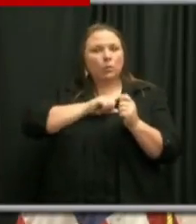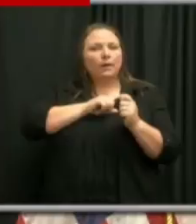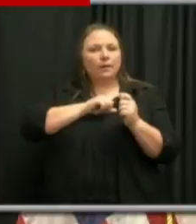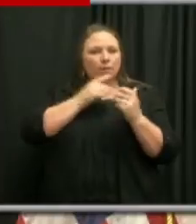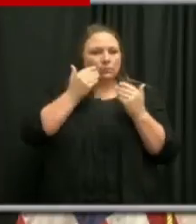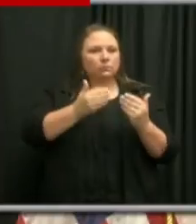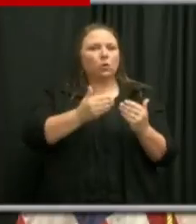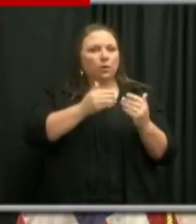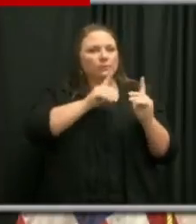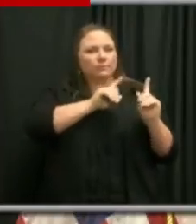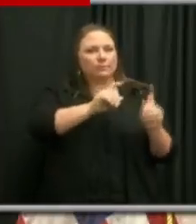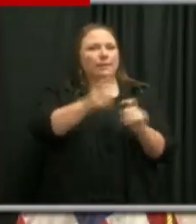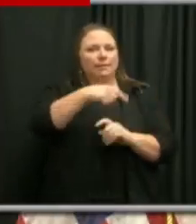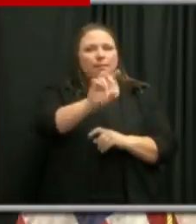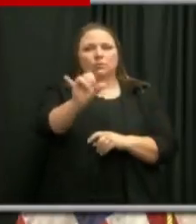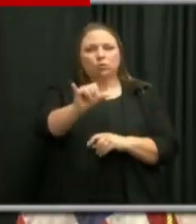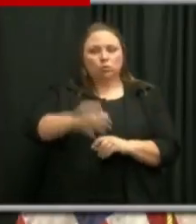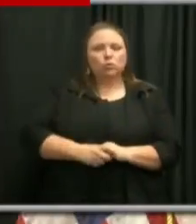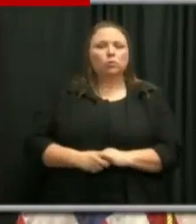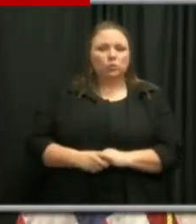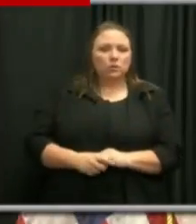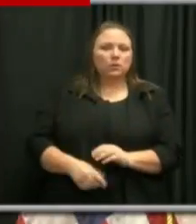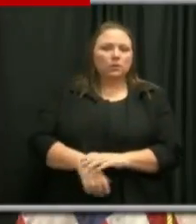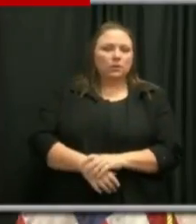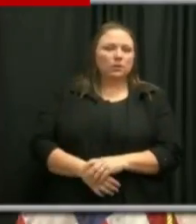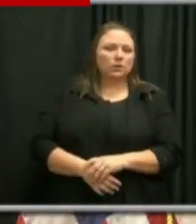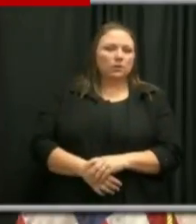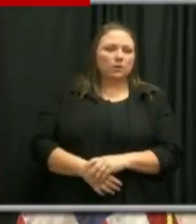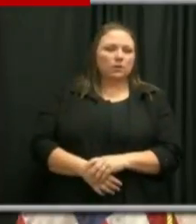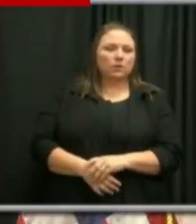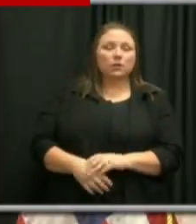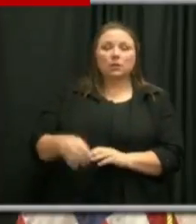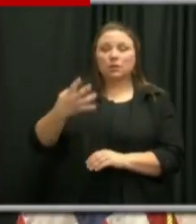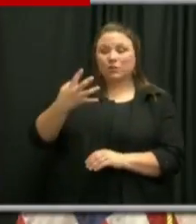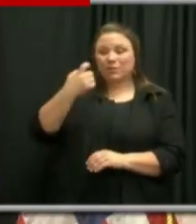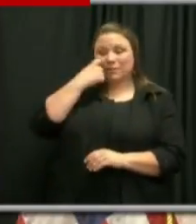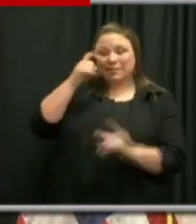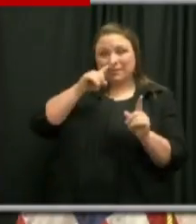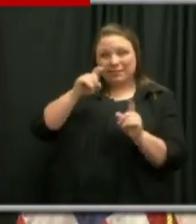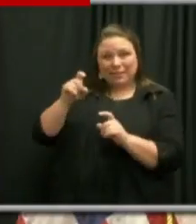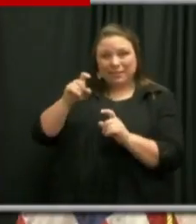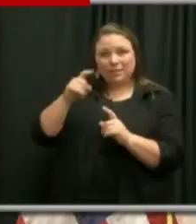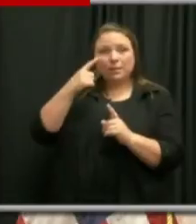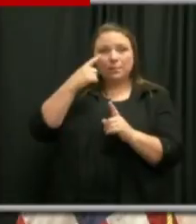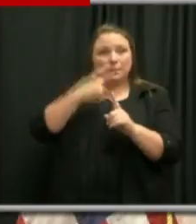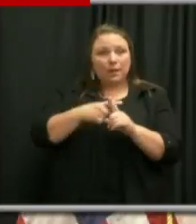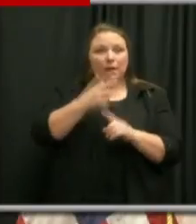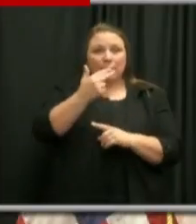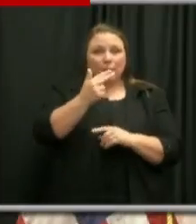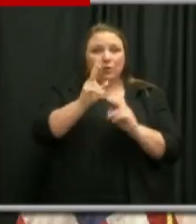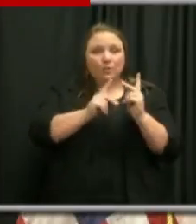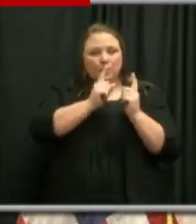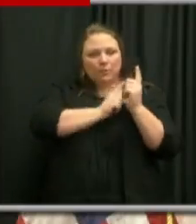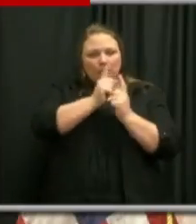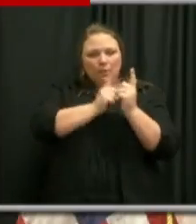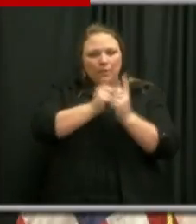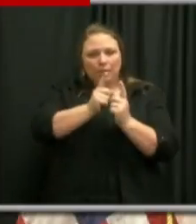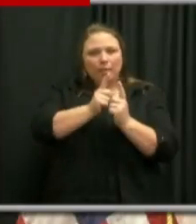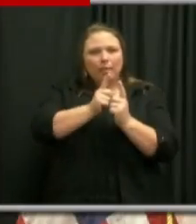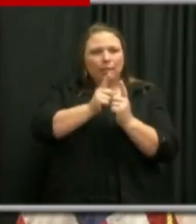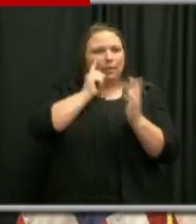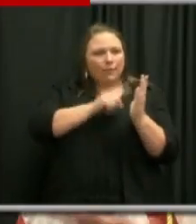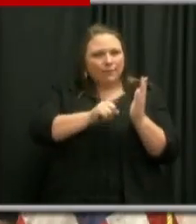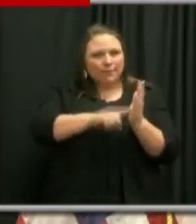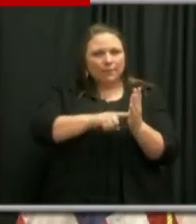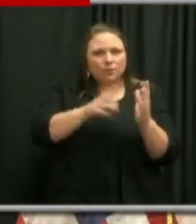those individuals need to be tested. So the 4 that were tested, as well as the 13 who are persons under investigation, have